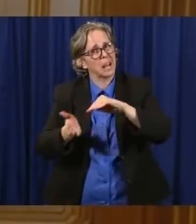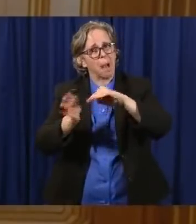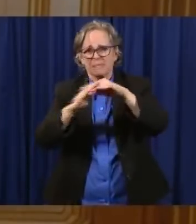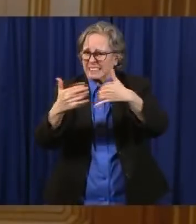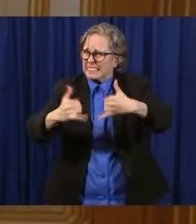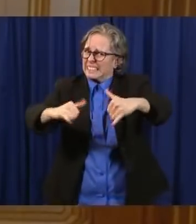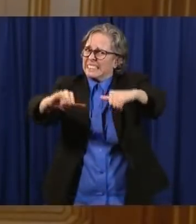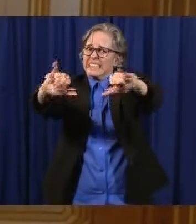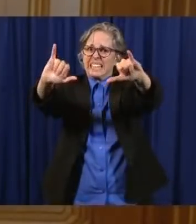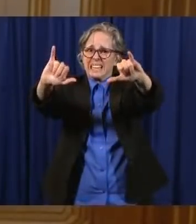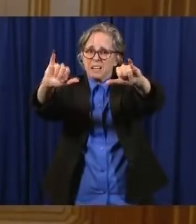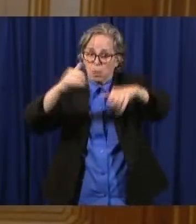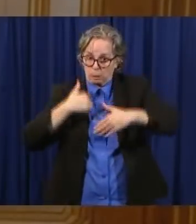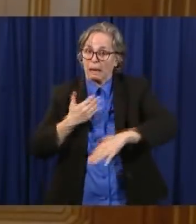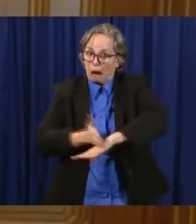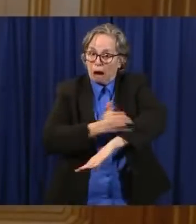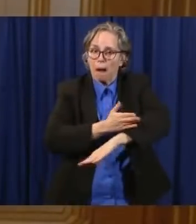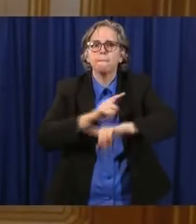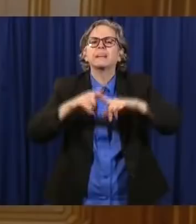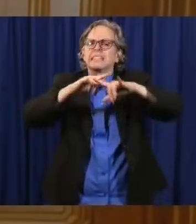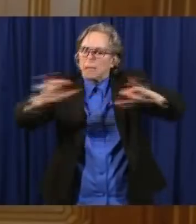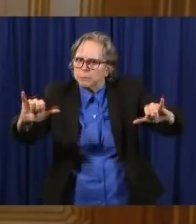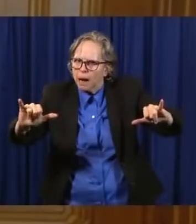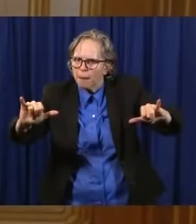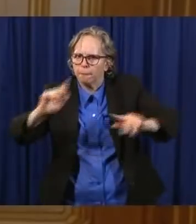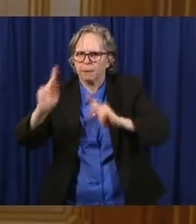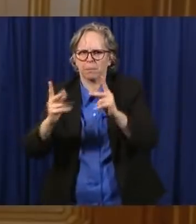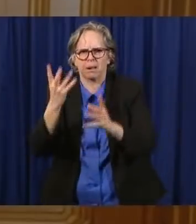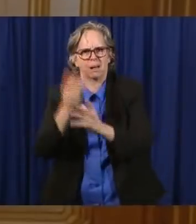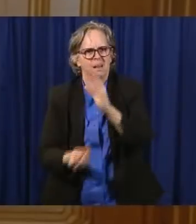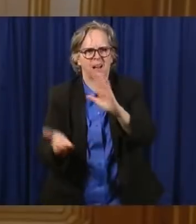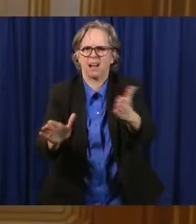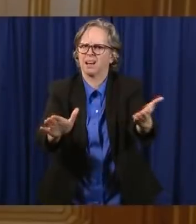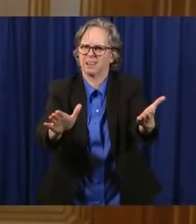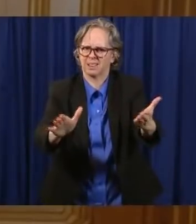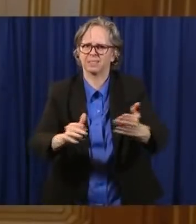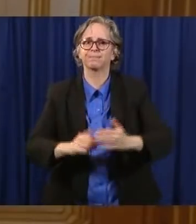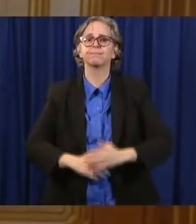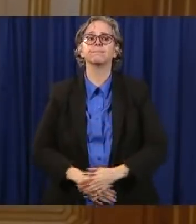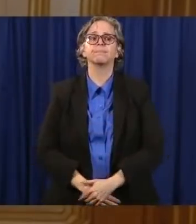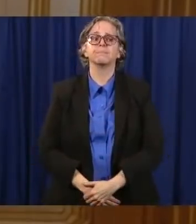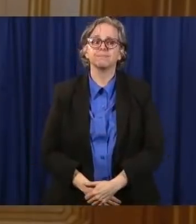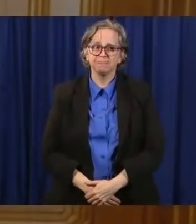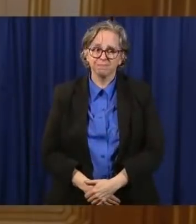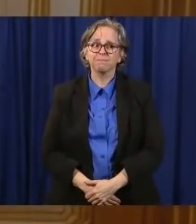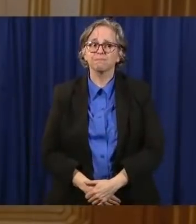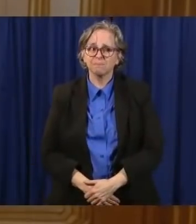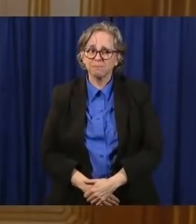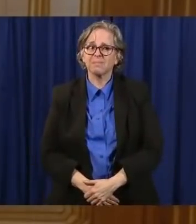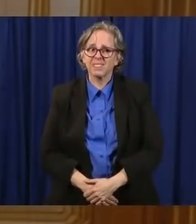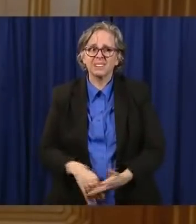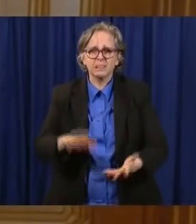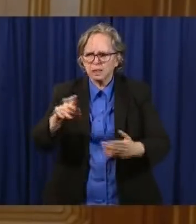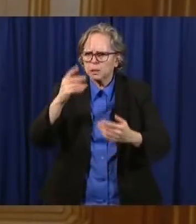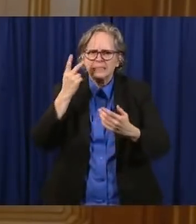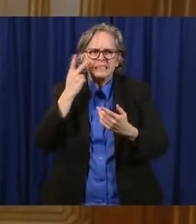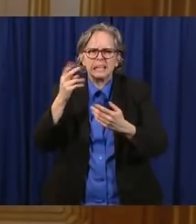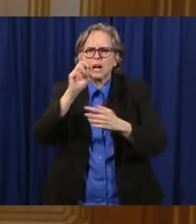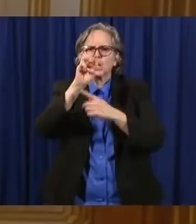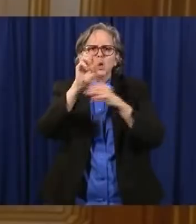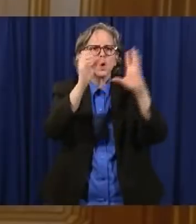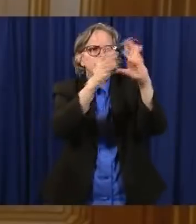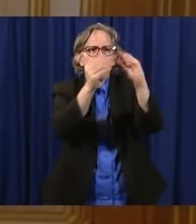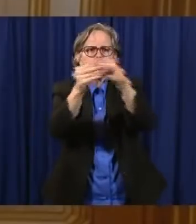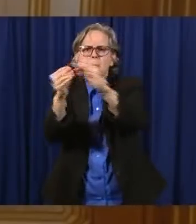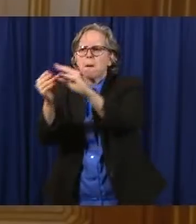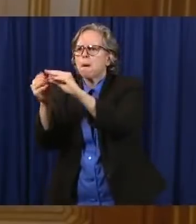So why are we where we are? Why are we seeing what you've been seeing on the news the last several days? Well, first